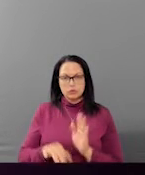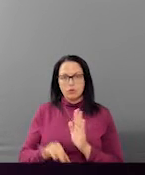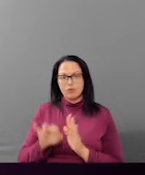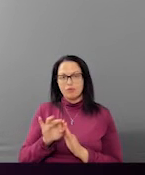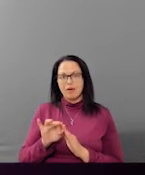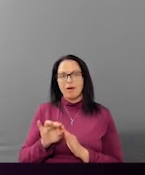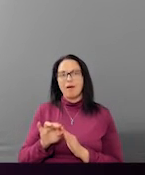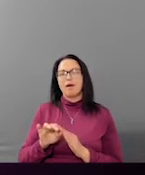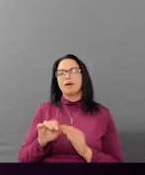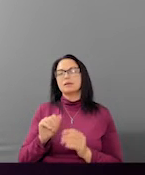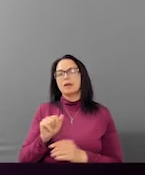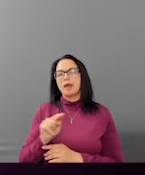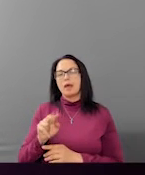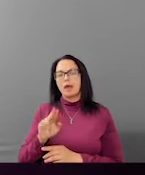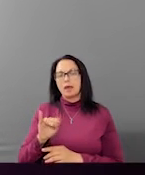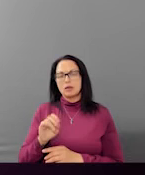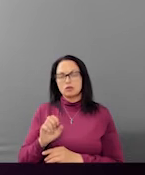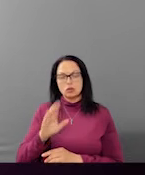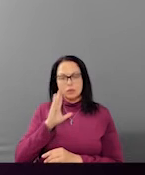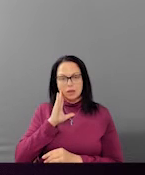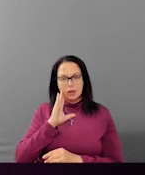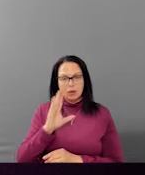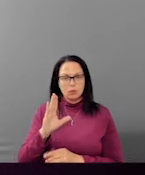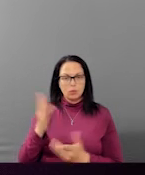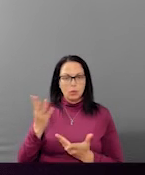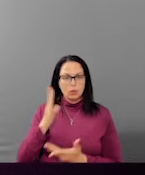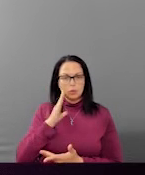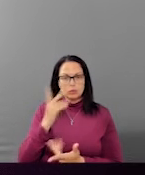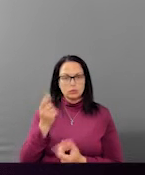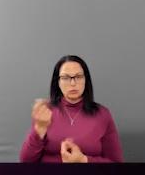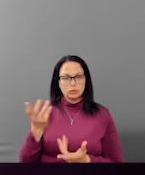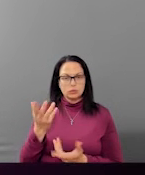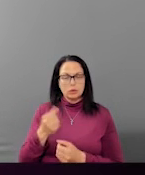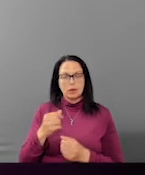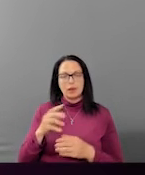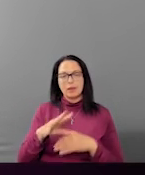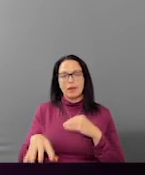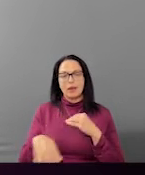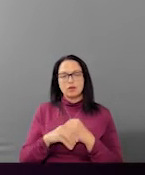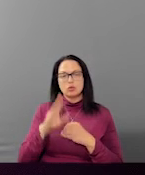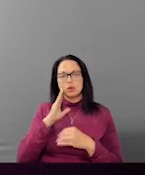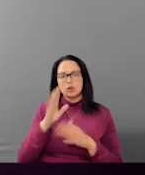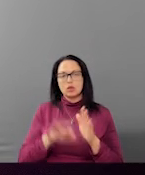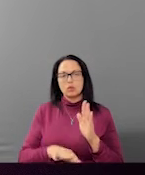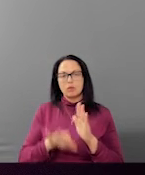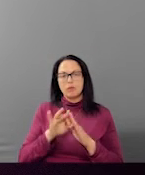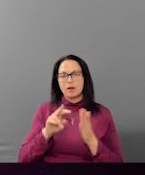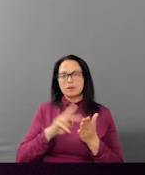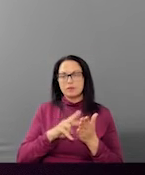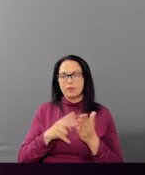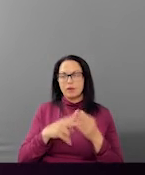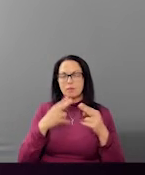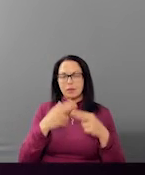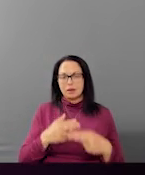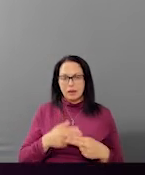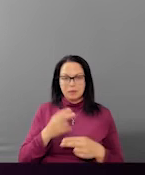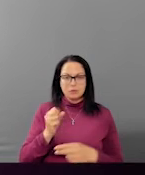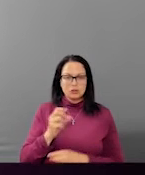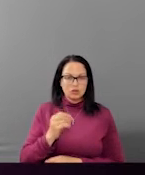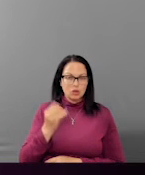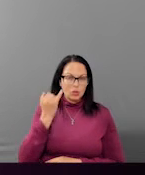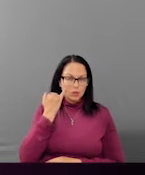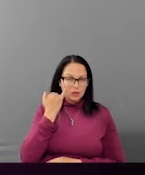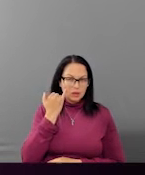attributes, and then when you get there, you're going to loop through these attributes and then find them by name. So if I kind